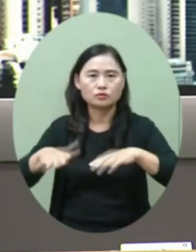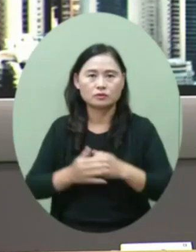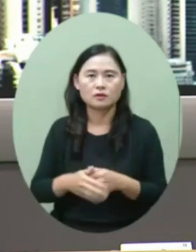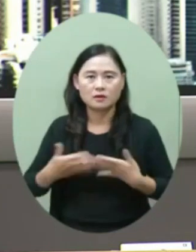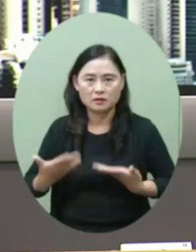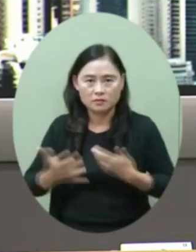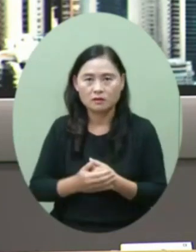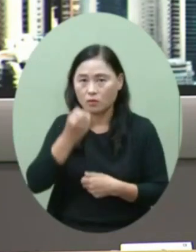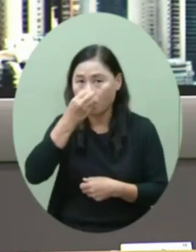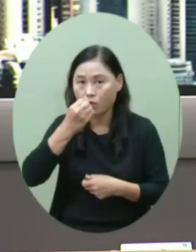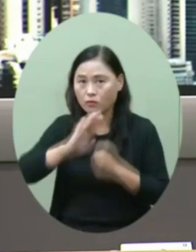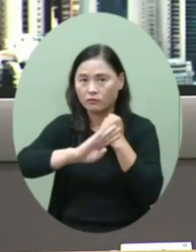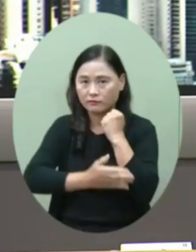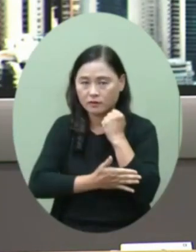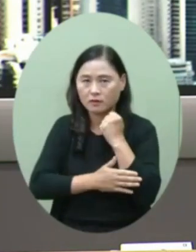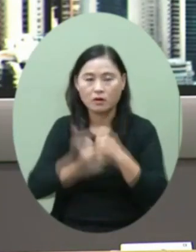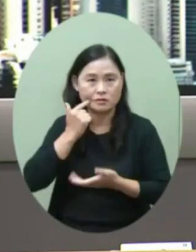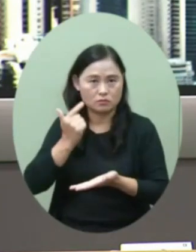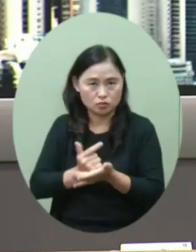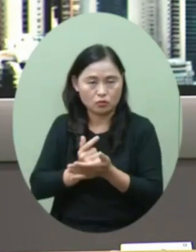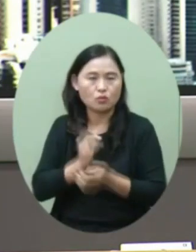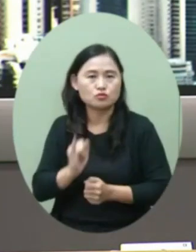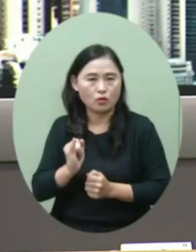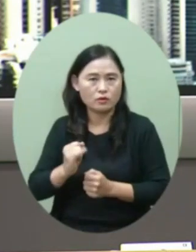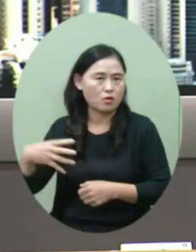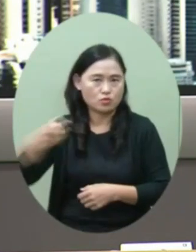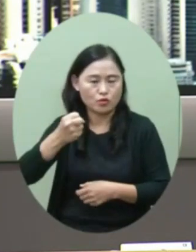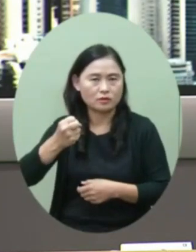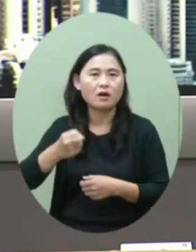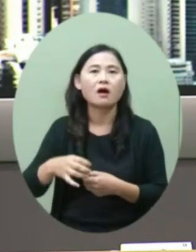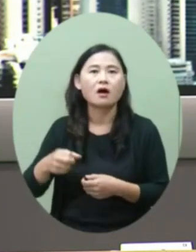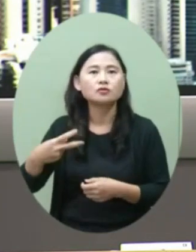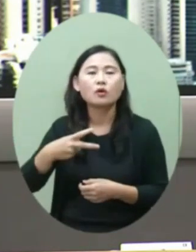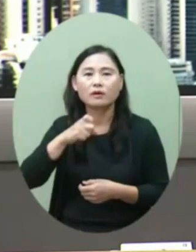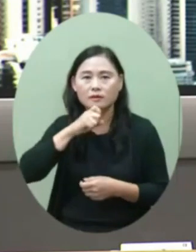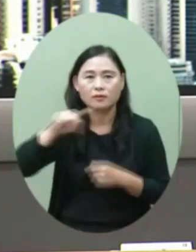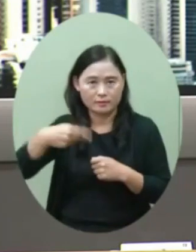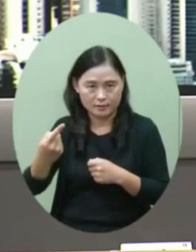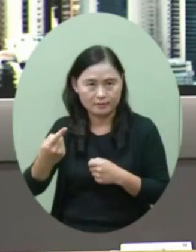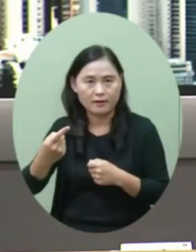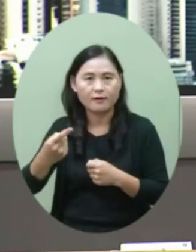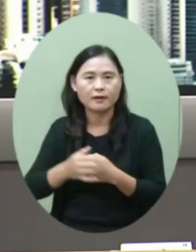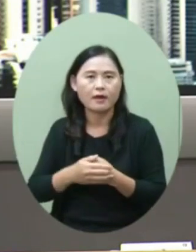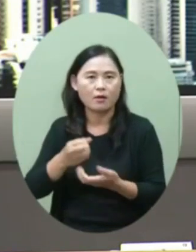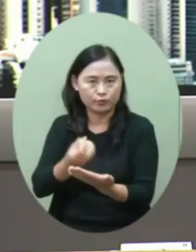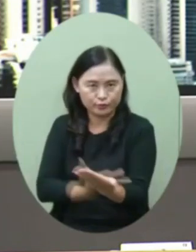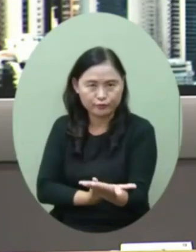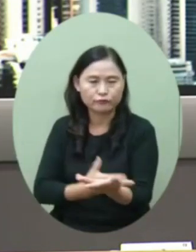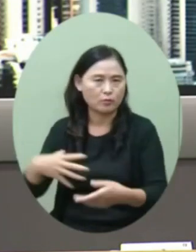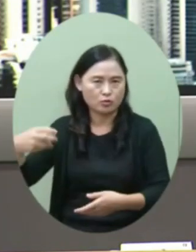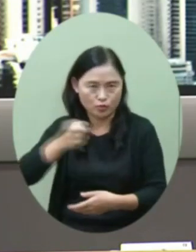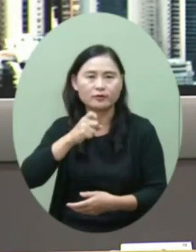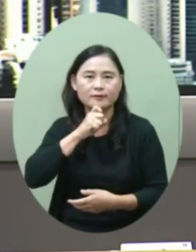Force is empowered by the law to have certain powers and